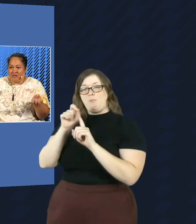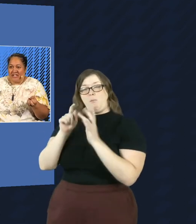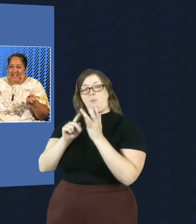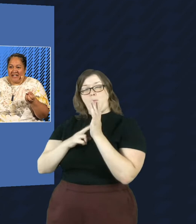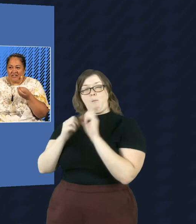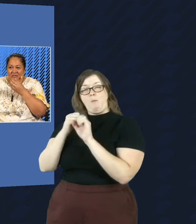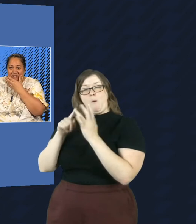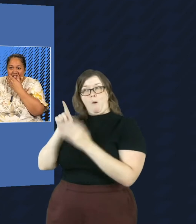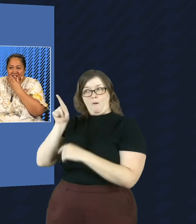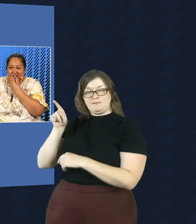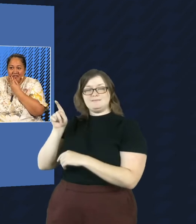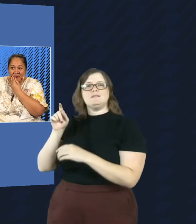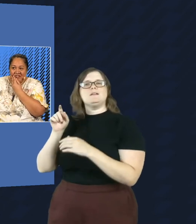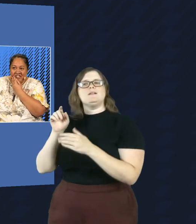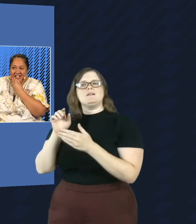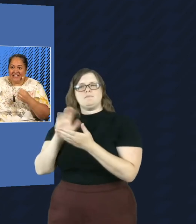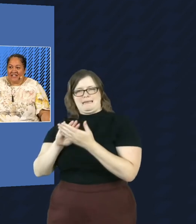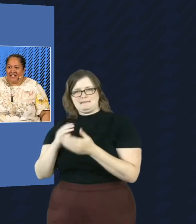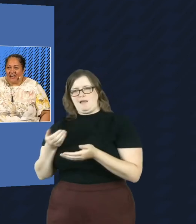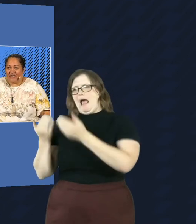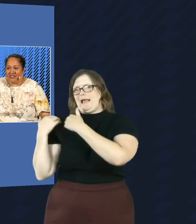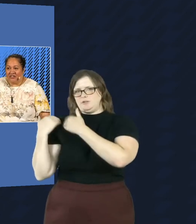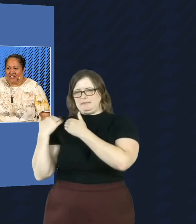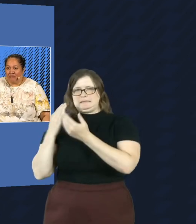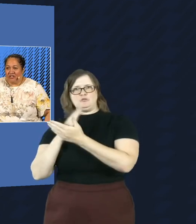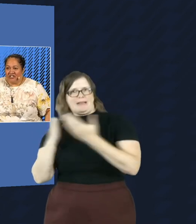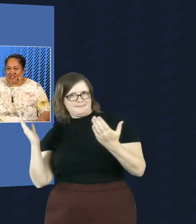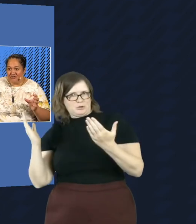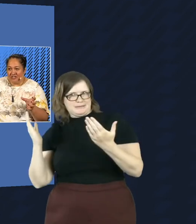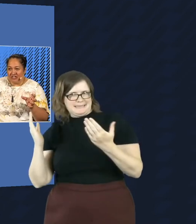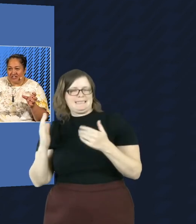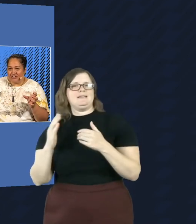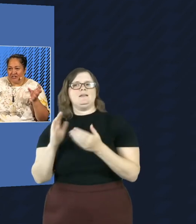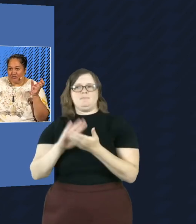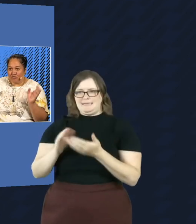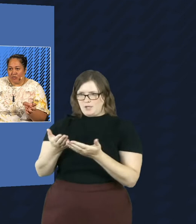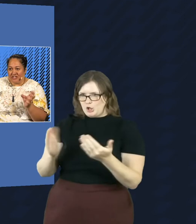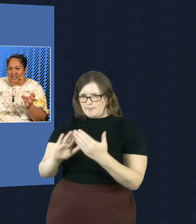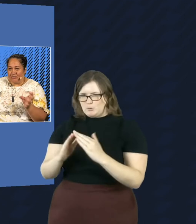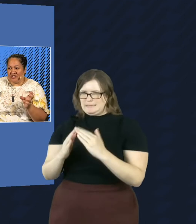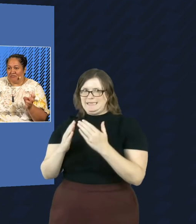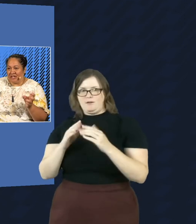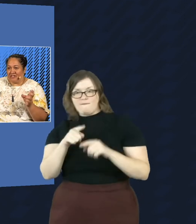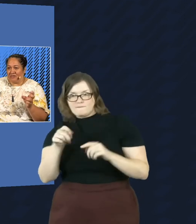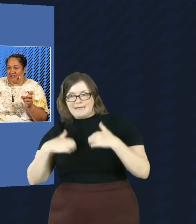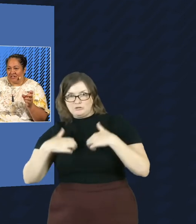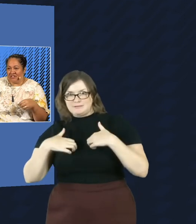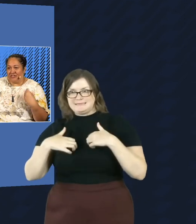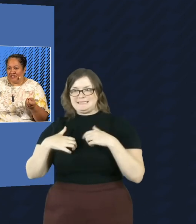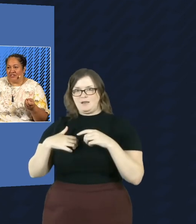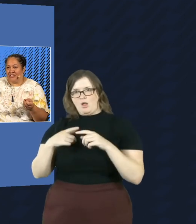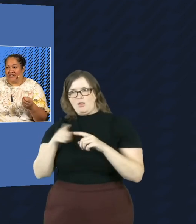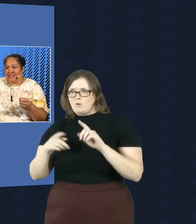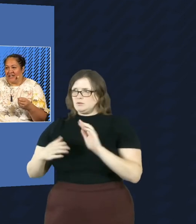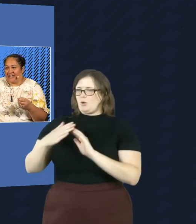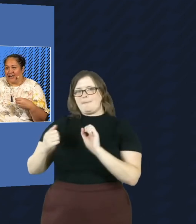is looking at accountability and transparency to the communities of interest, the ones that are most impacted by the